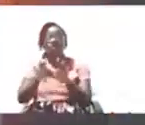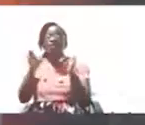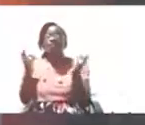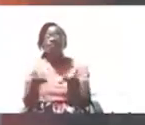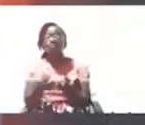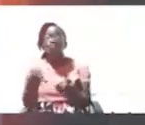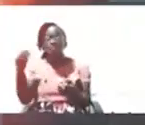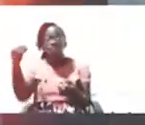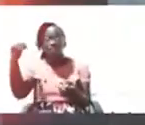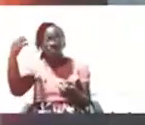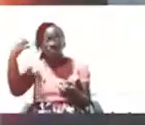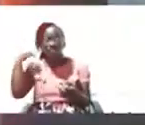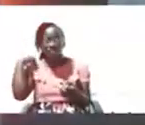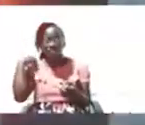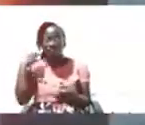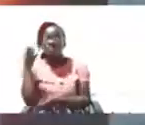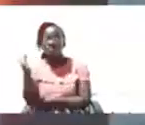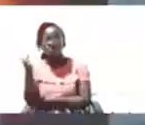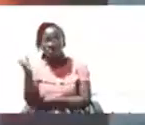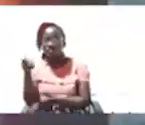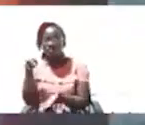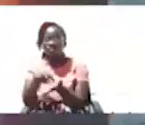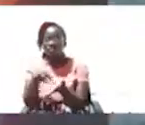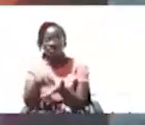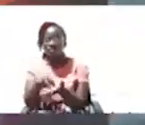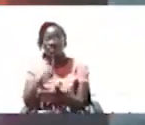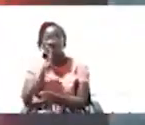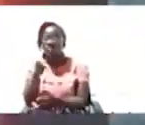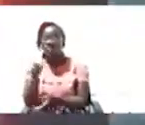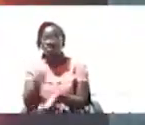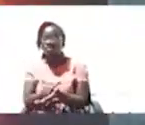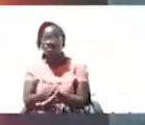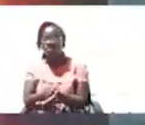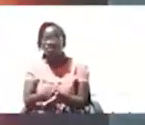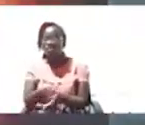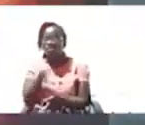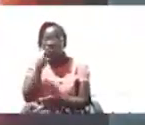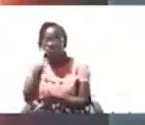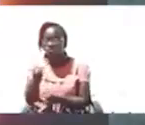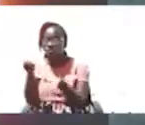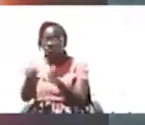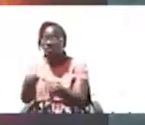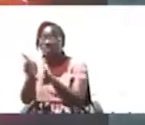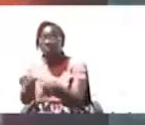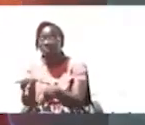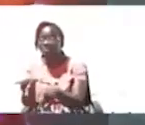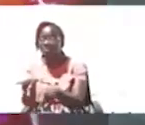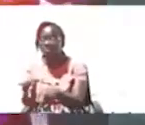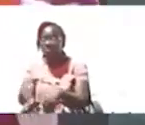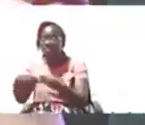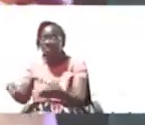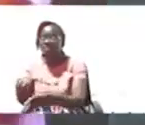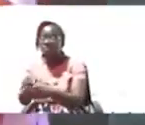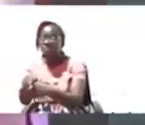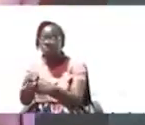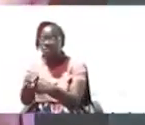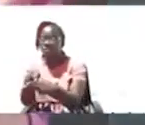Ekia. Sekan e di ahye won sa no. And the family head said, "Ekia, this is a knife we've given you.